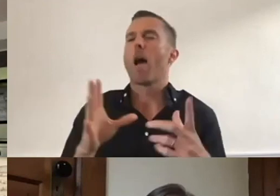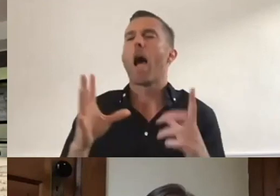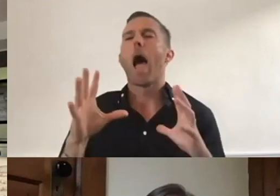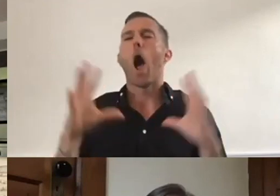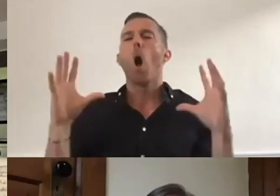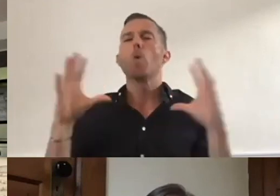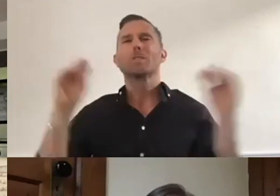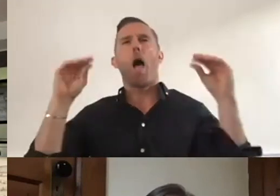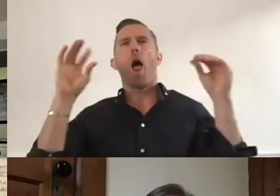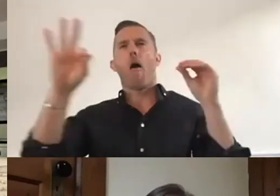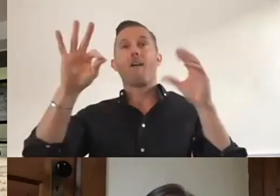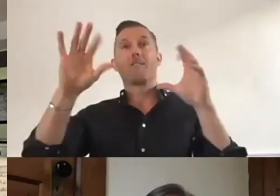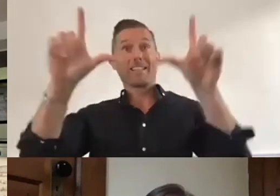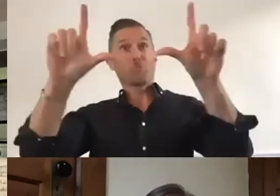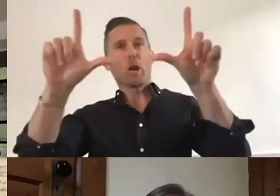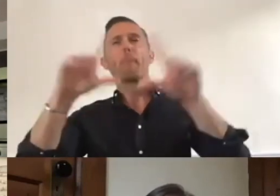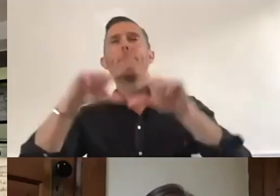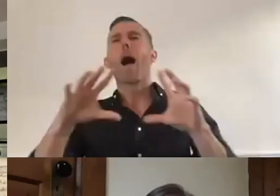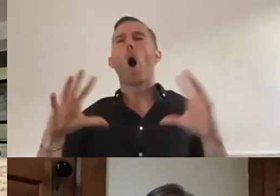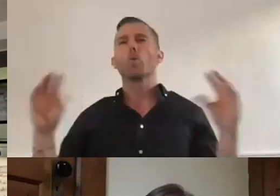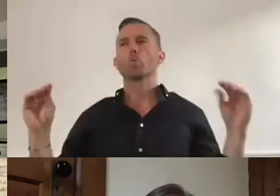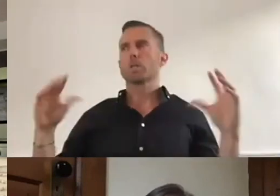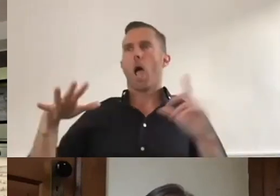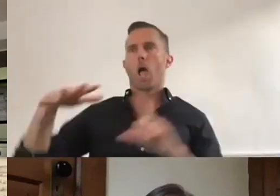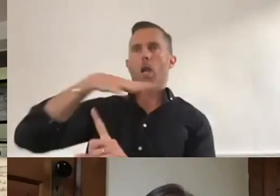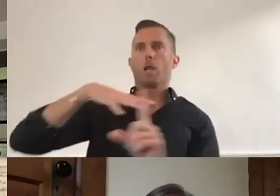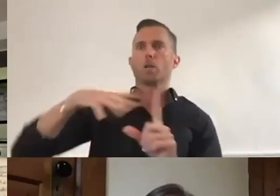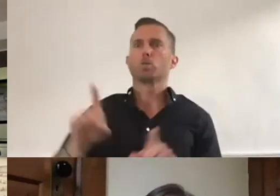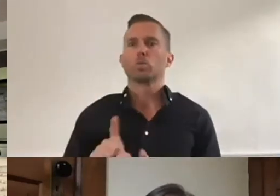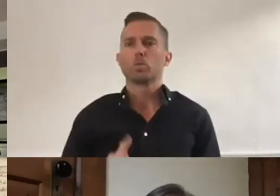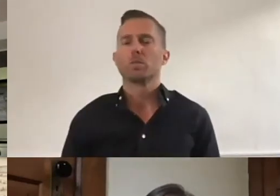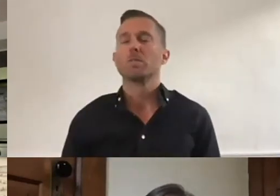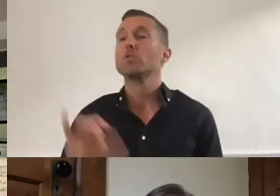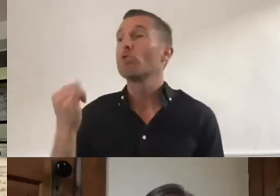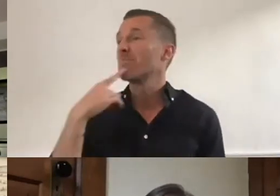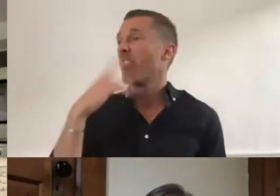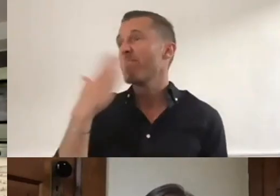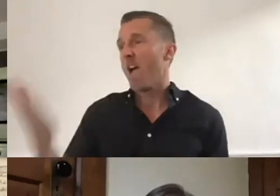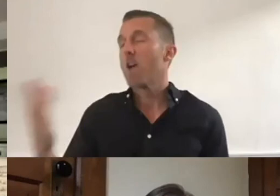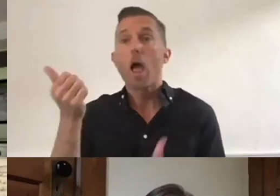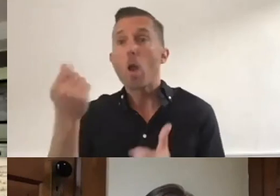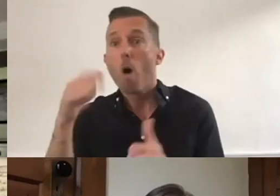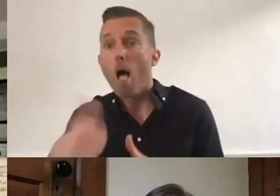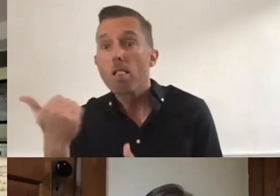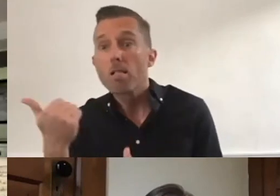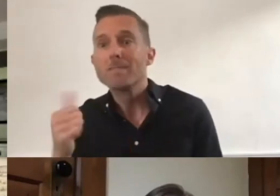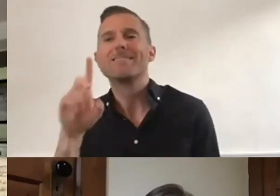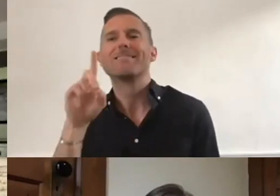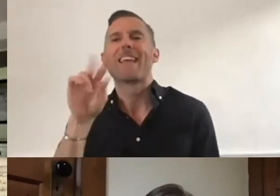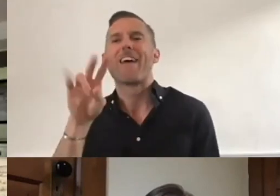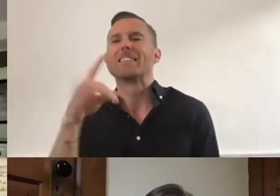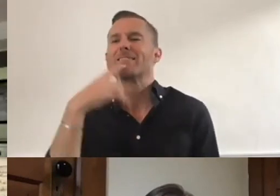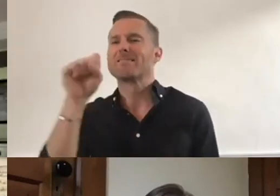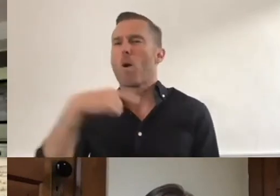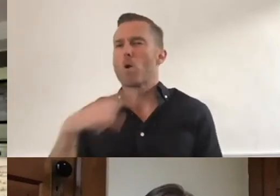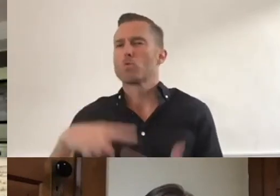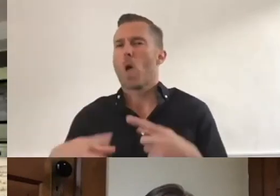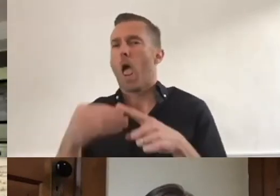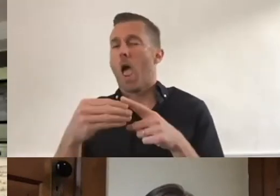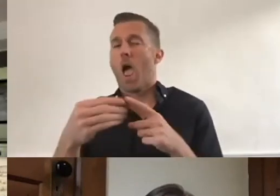as well. Oh, that's great, Carolyn. Thank you for sharing that. Anybody else? Yeah, I would add to that, and I think that's all